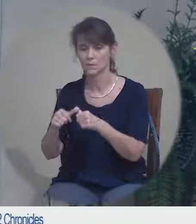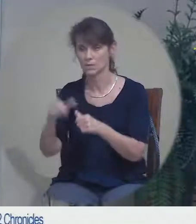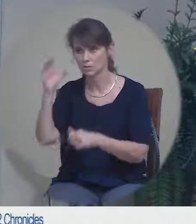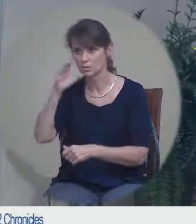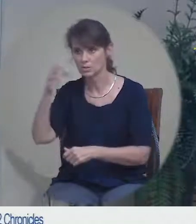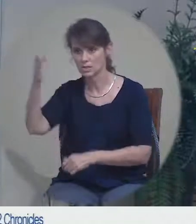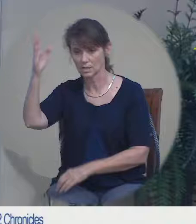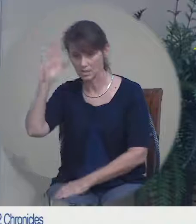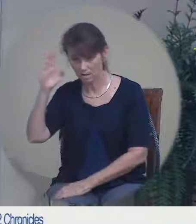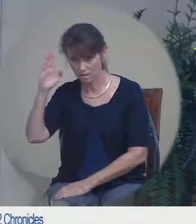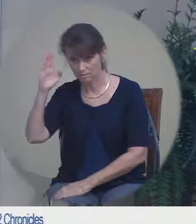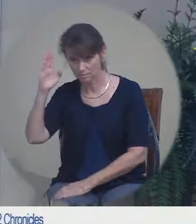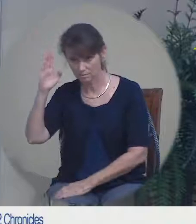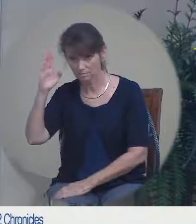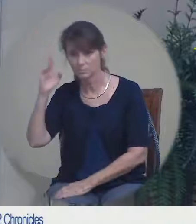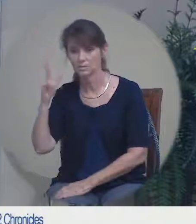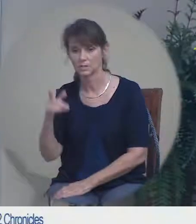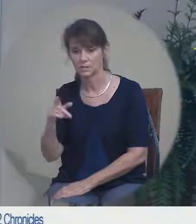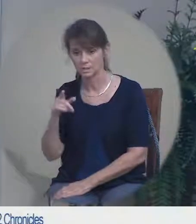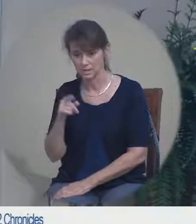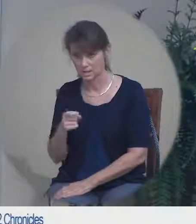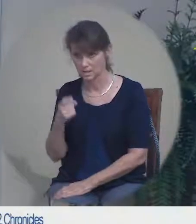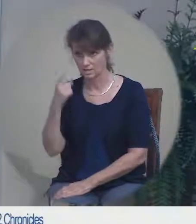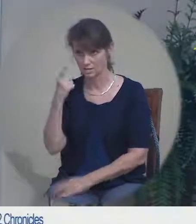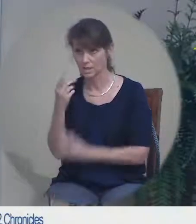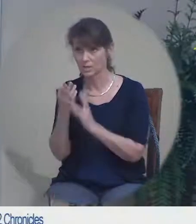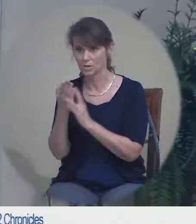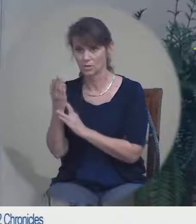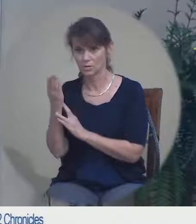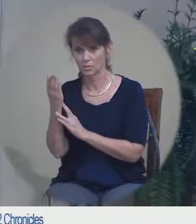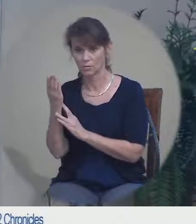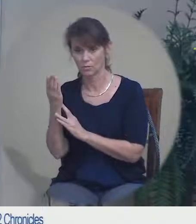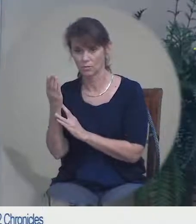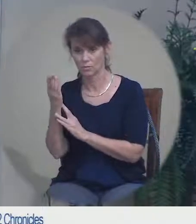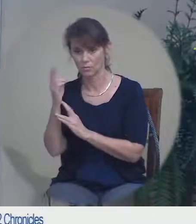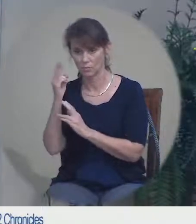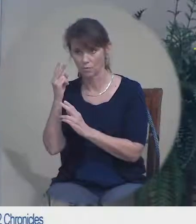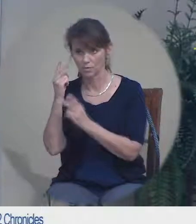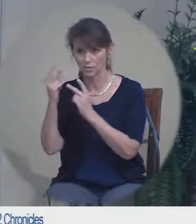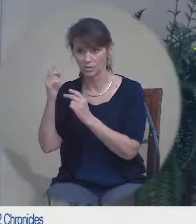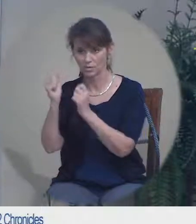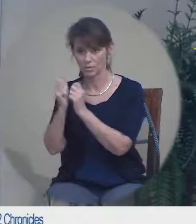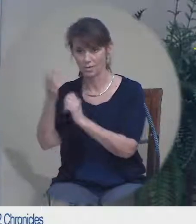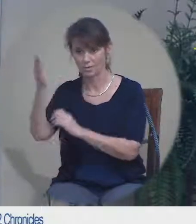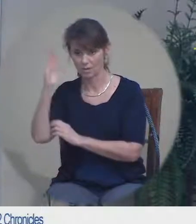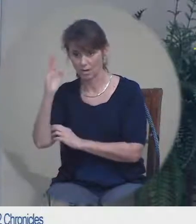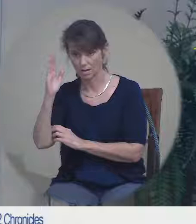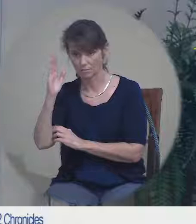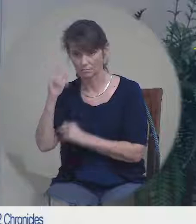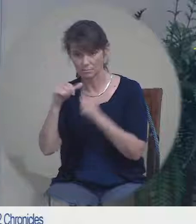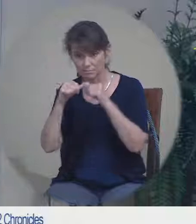of Zechariah, who had understanding through the vision of God. And as long as he sought the